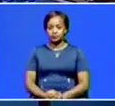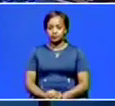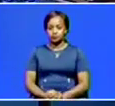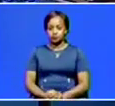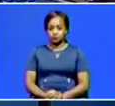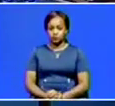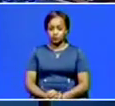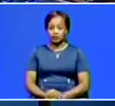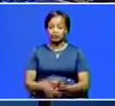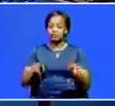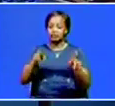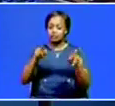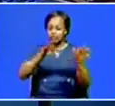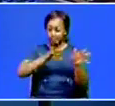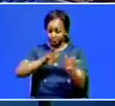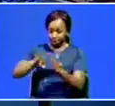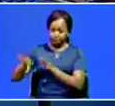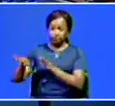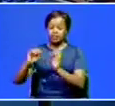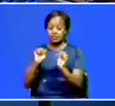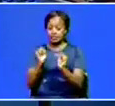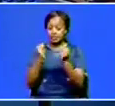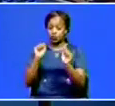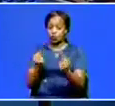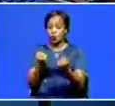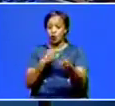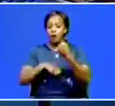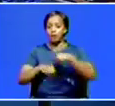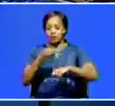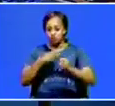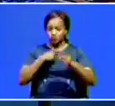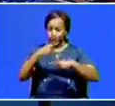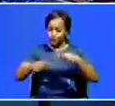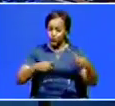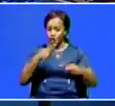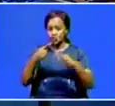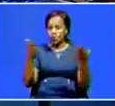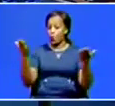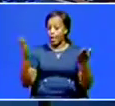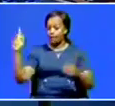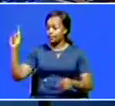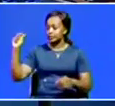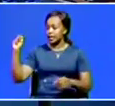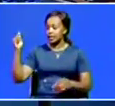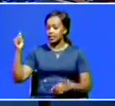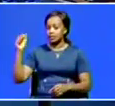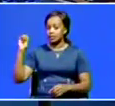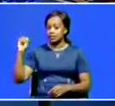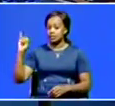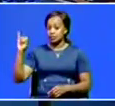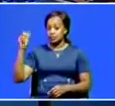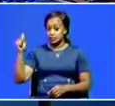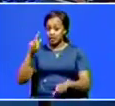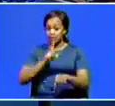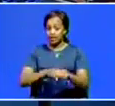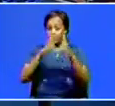Staying with unfortunate news, rescue operations are still underway in Tassia, Nairobi, after the collapse of a residential